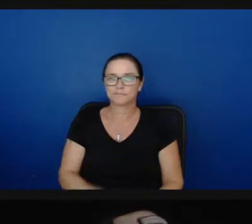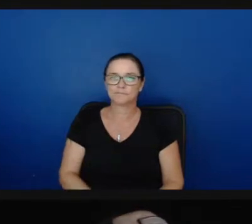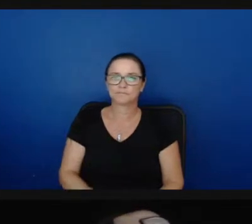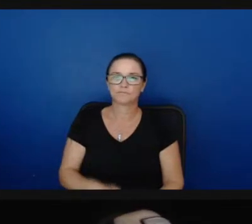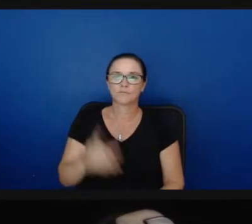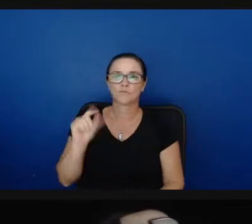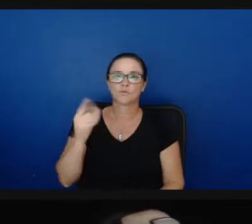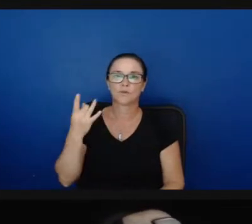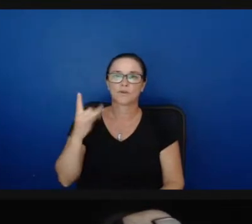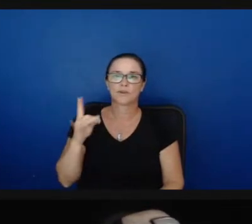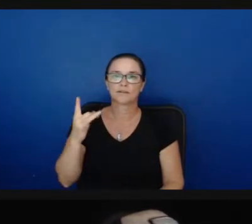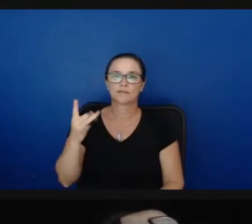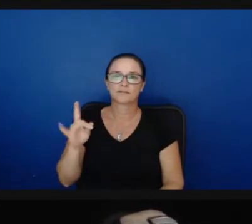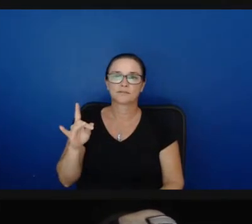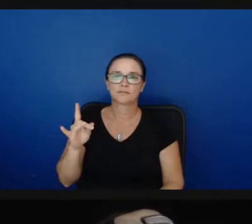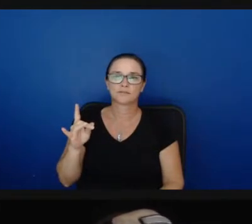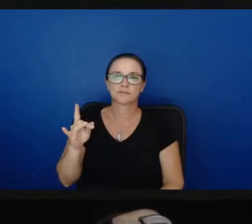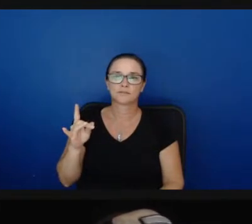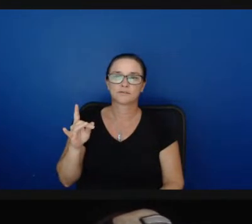2018.